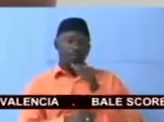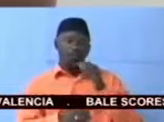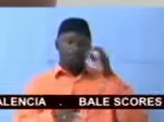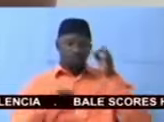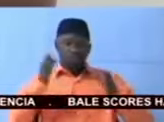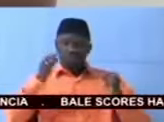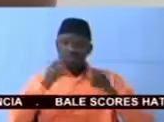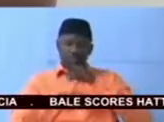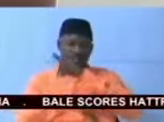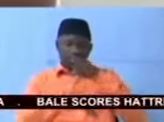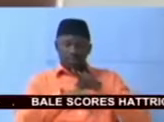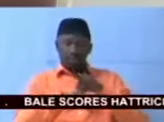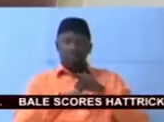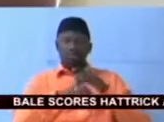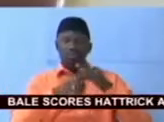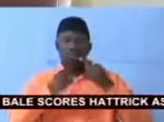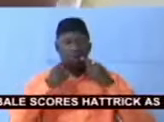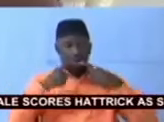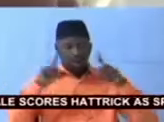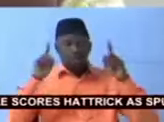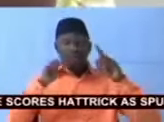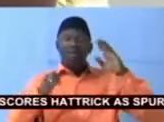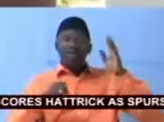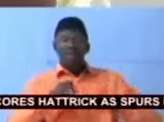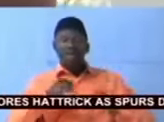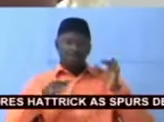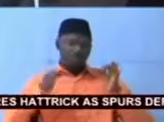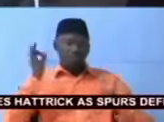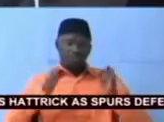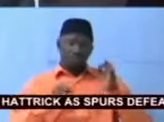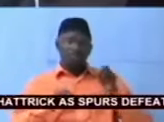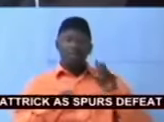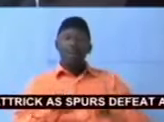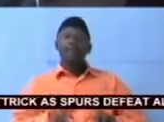sentencing? Yeah,